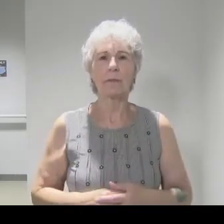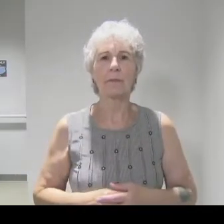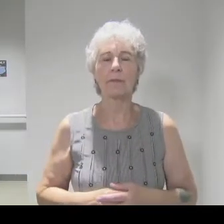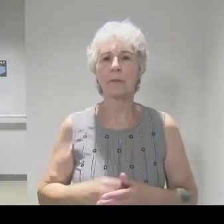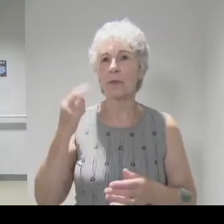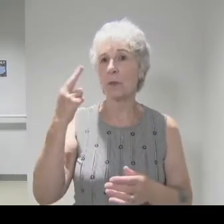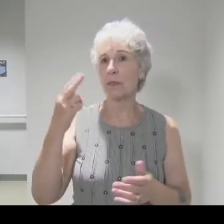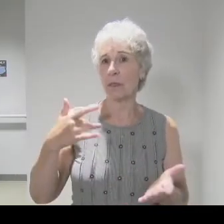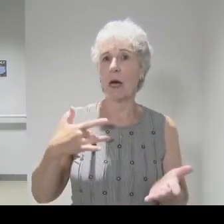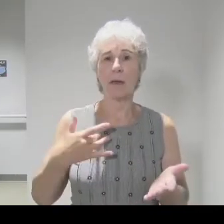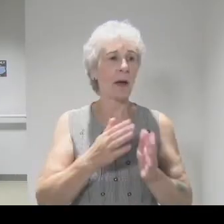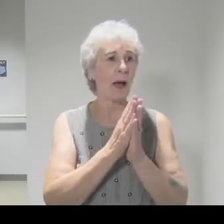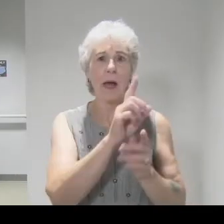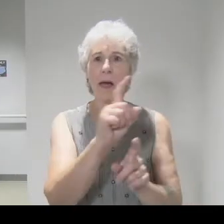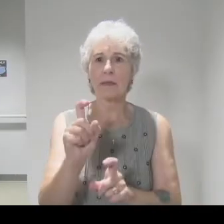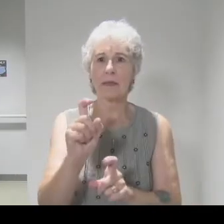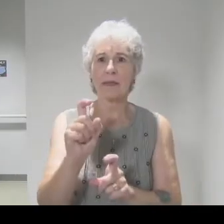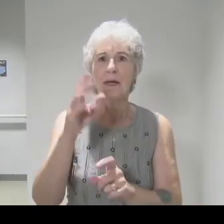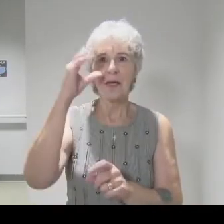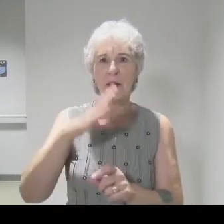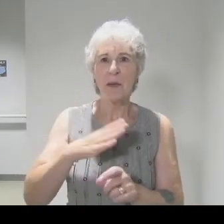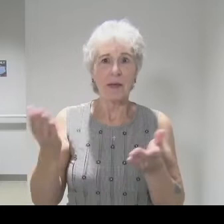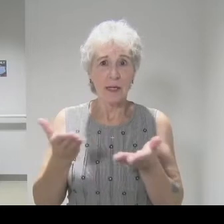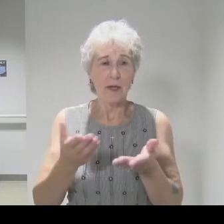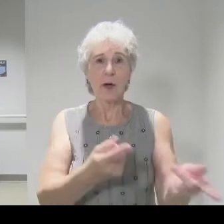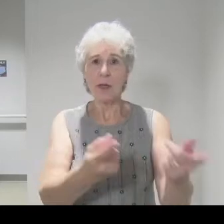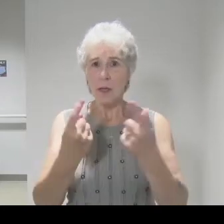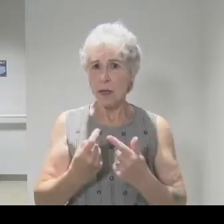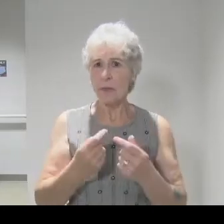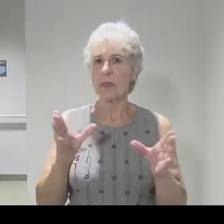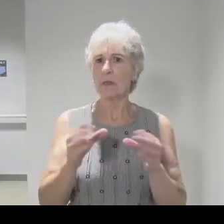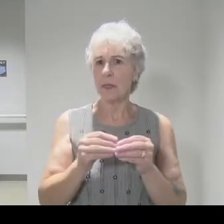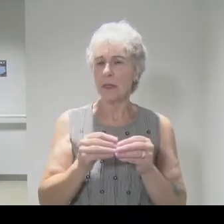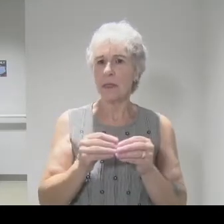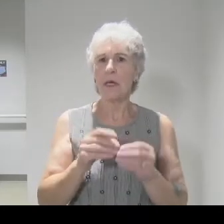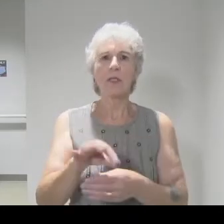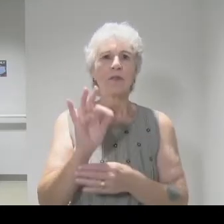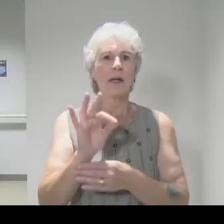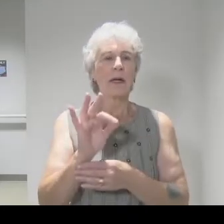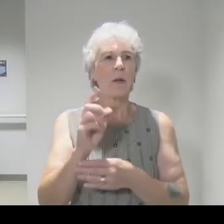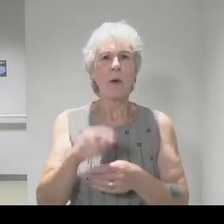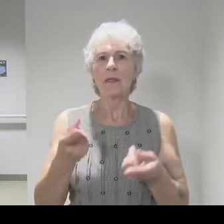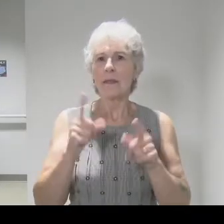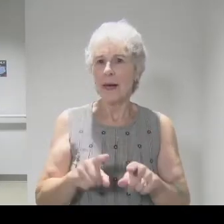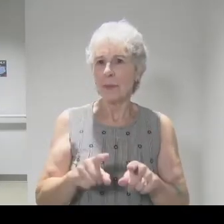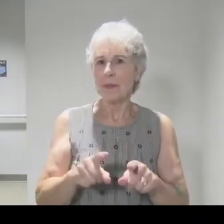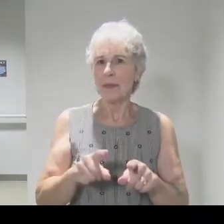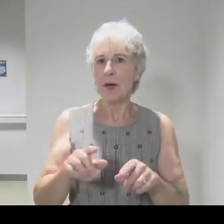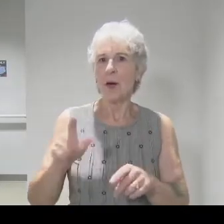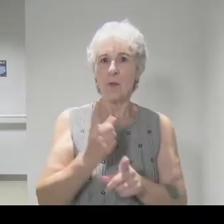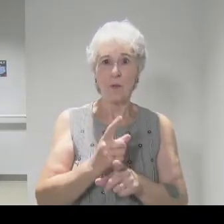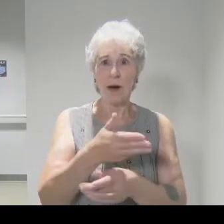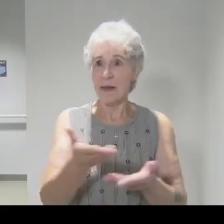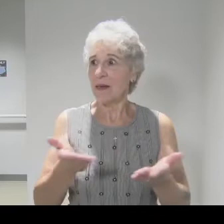The reason that I am asking that the men of grace attend this meeting is to find out what is going on right